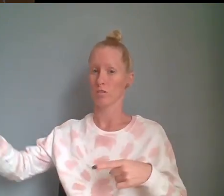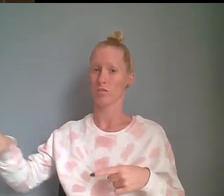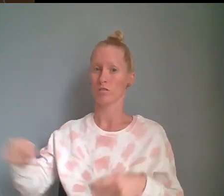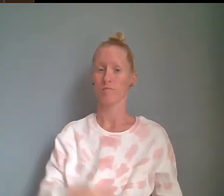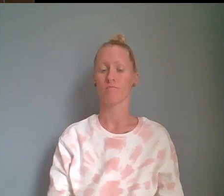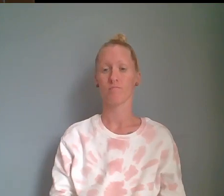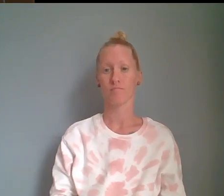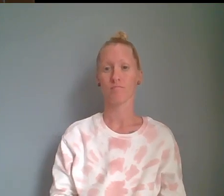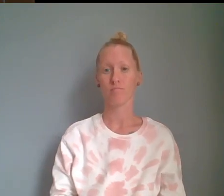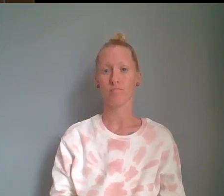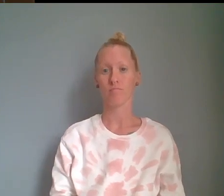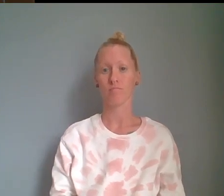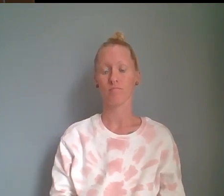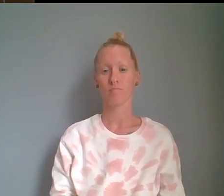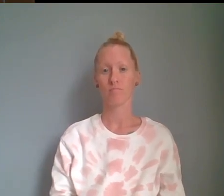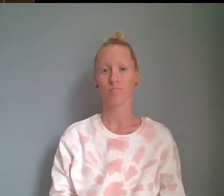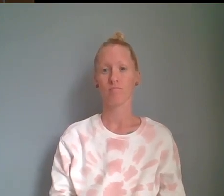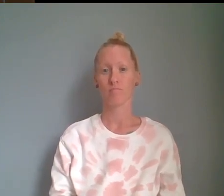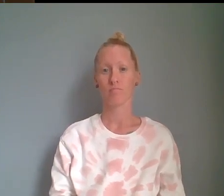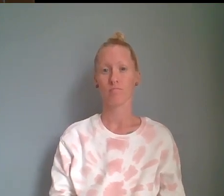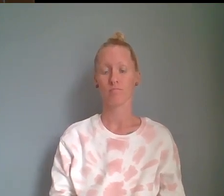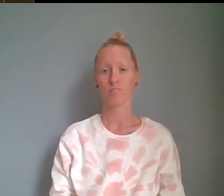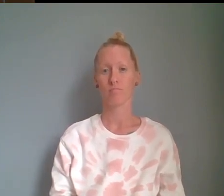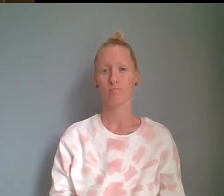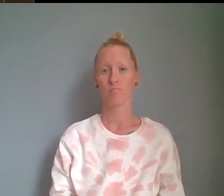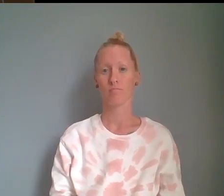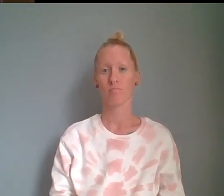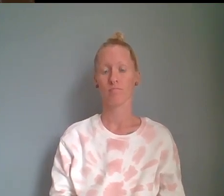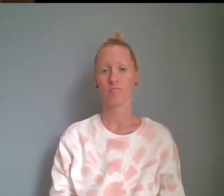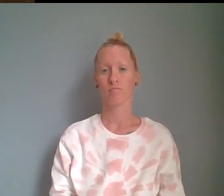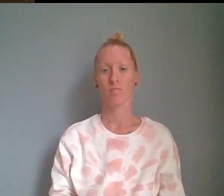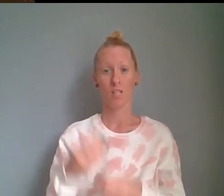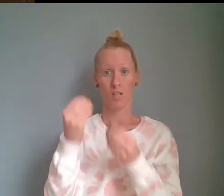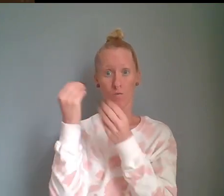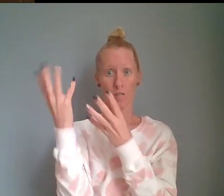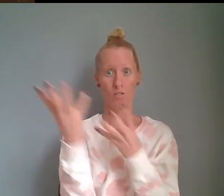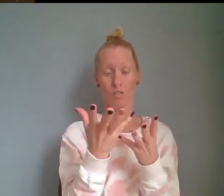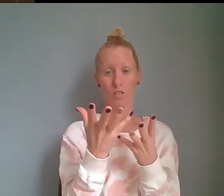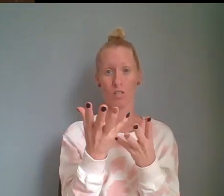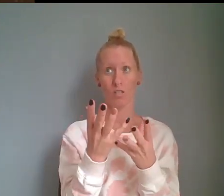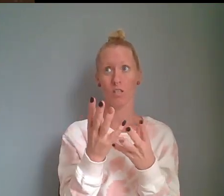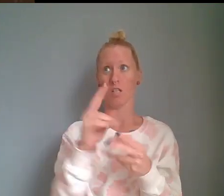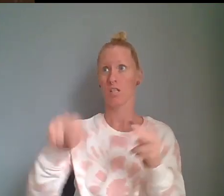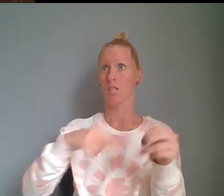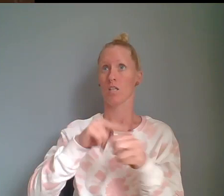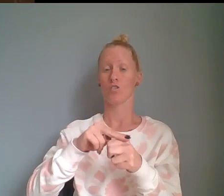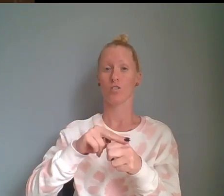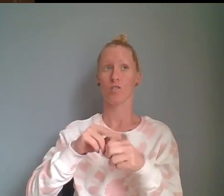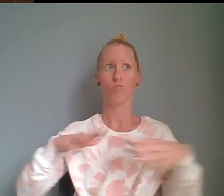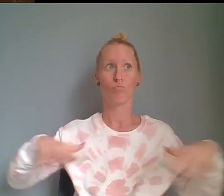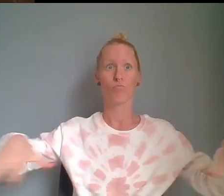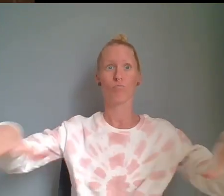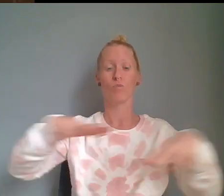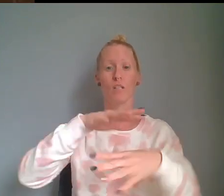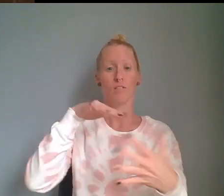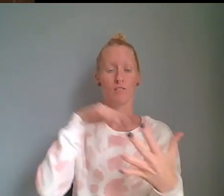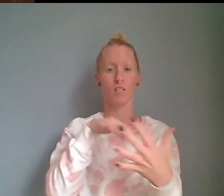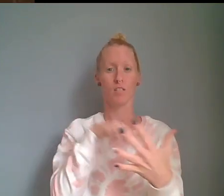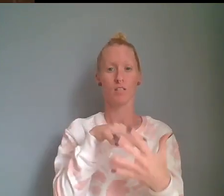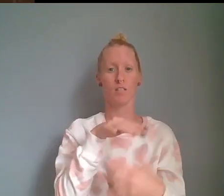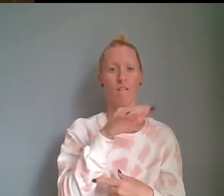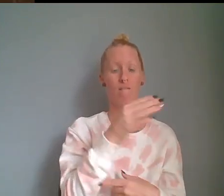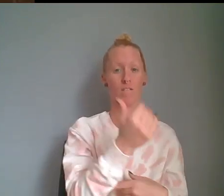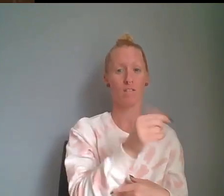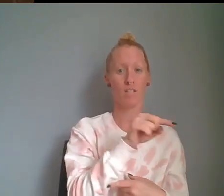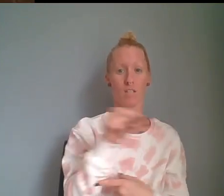the prevalence of depression. These are data from a nationwide study of people between the ages of 15 and